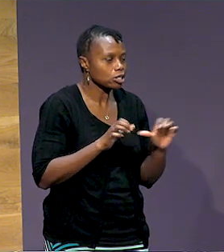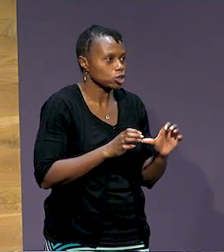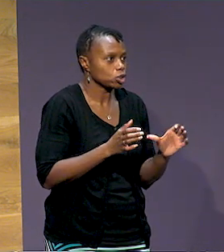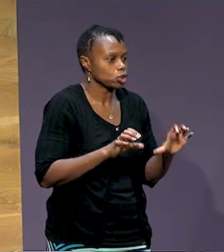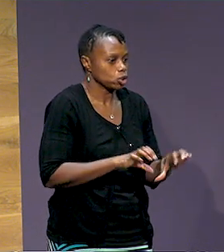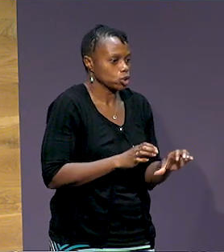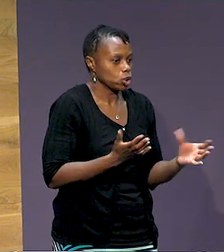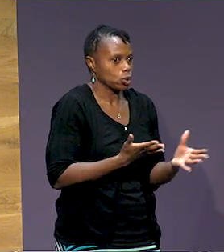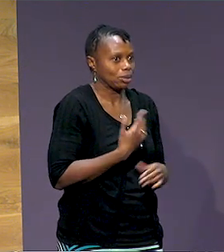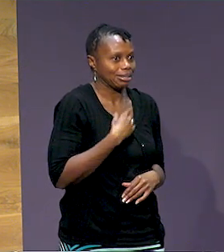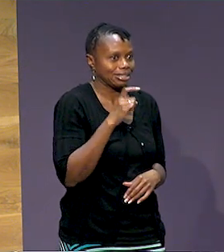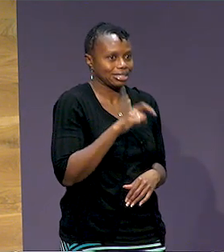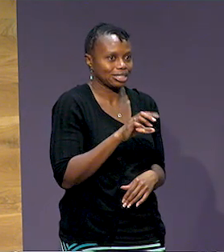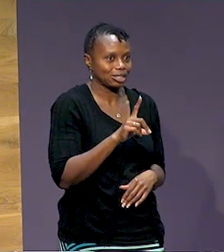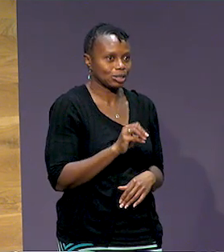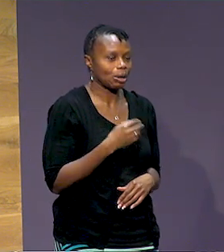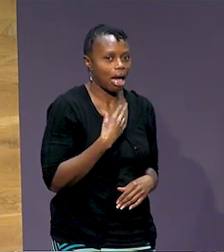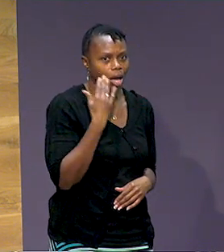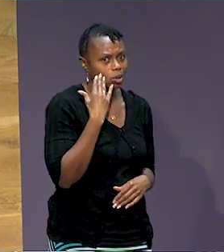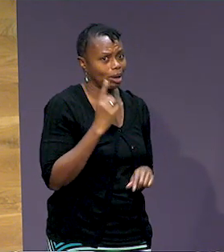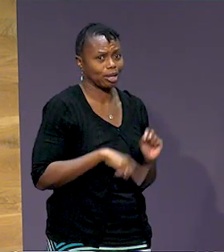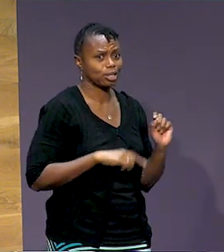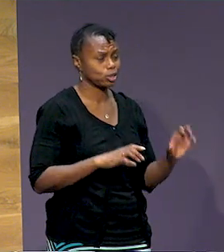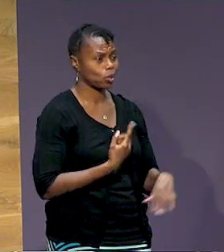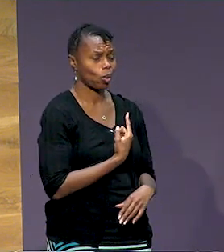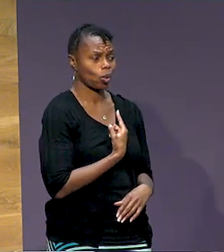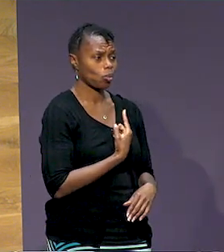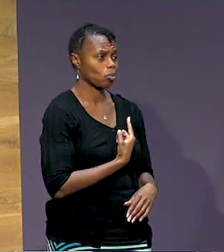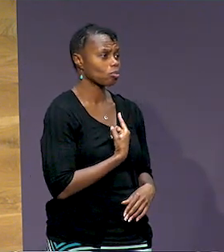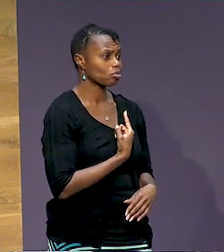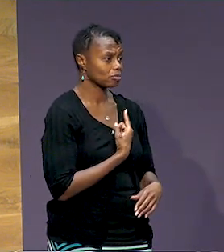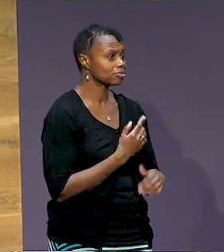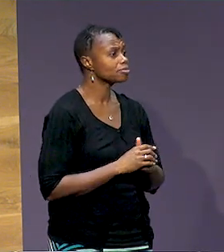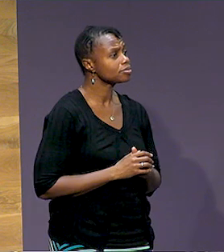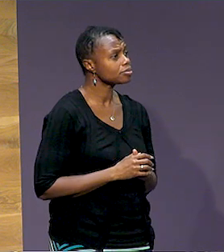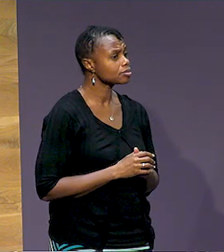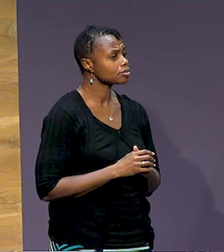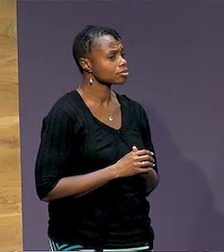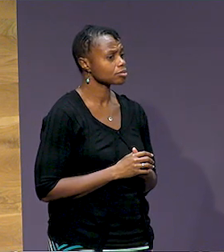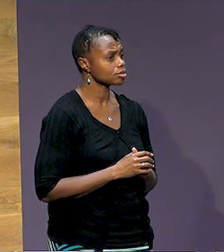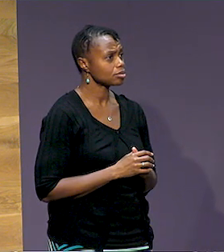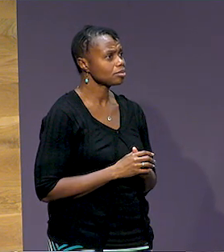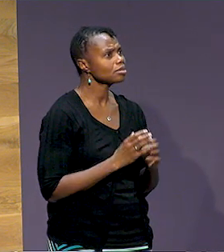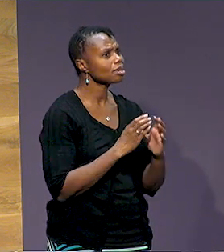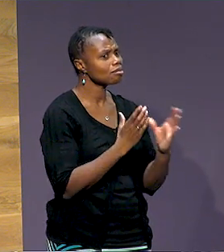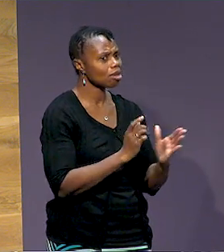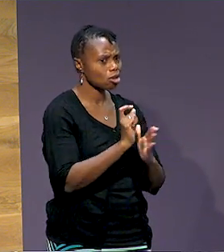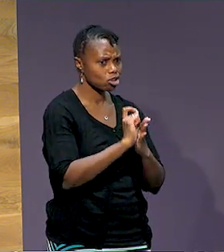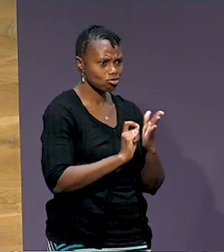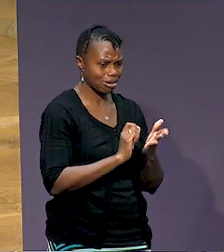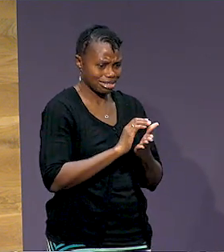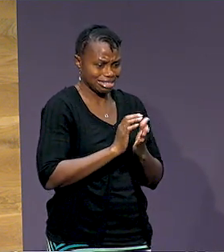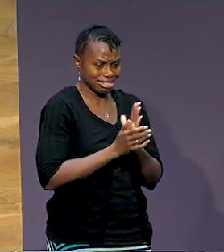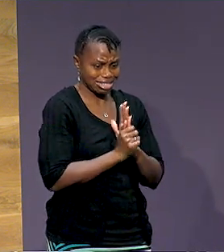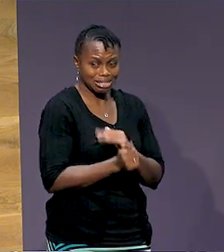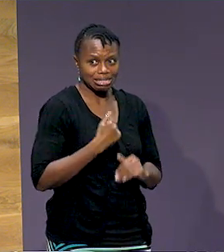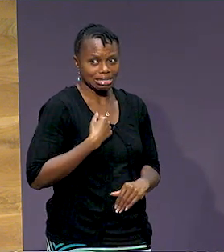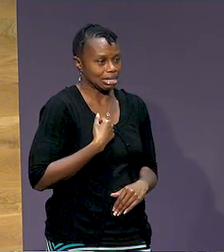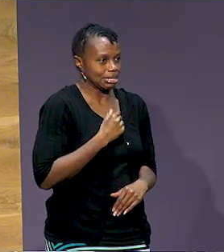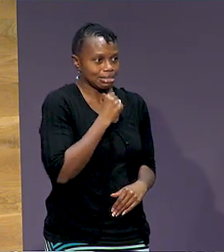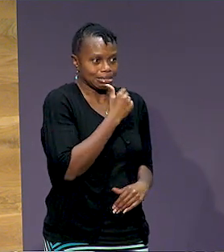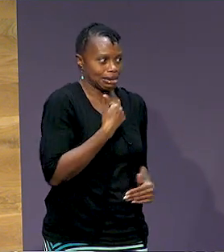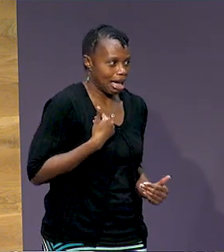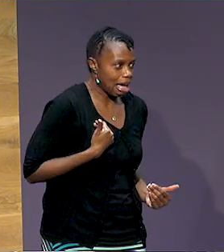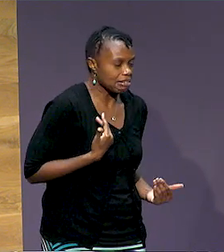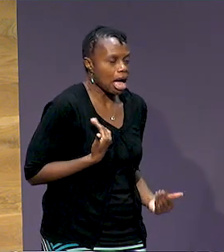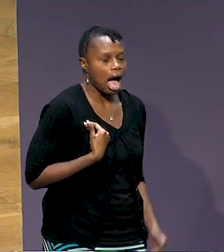do, create this platform. I knew I was not going to be able to do it by myself. There were just flat out writing skills that I didn't have. I have never been able to